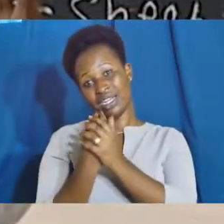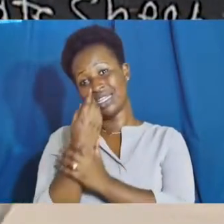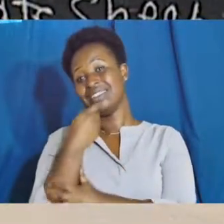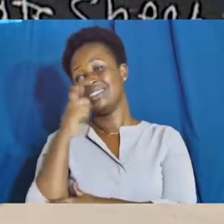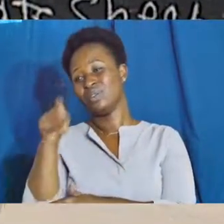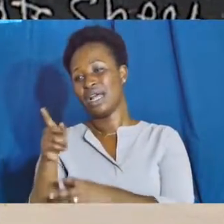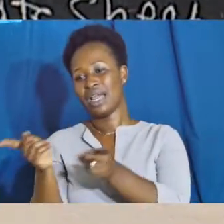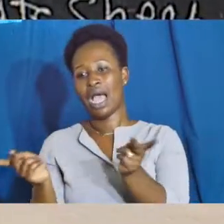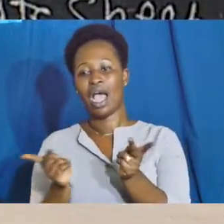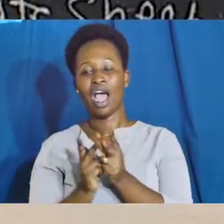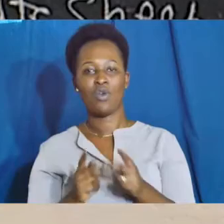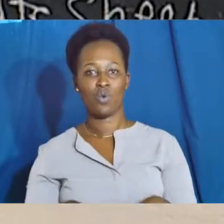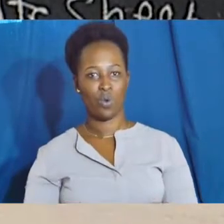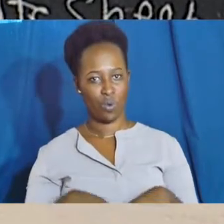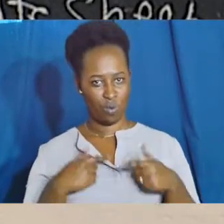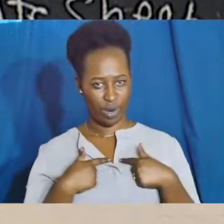to live.